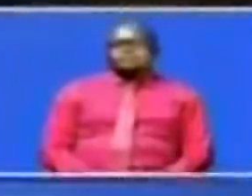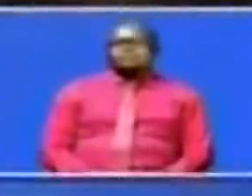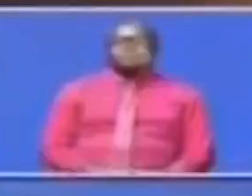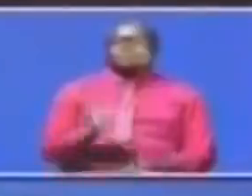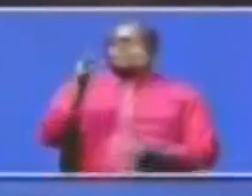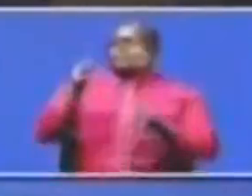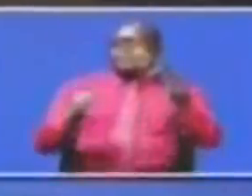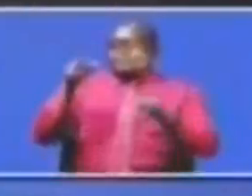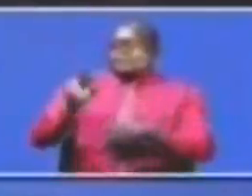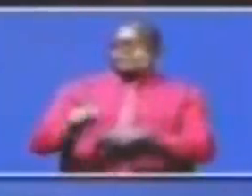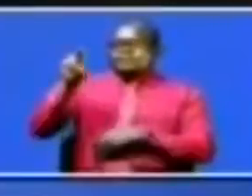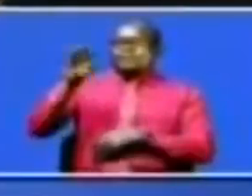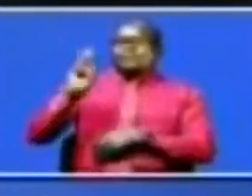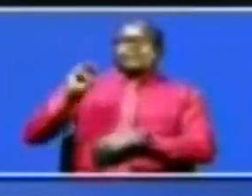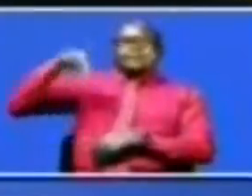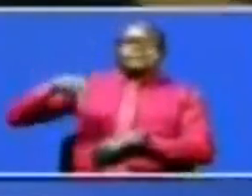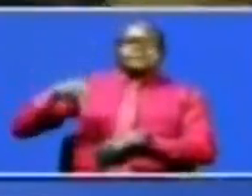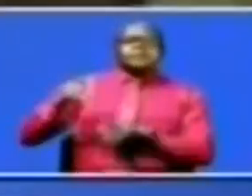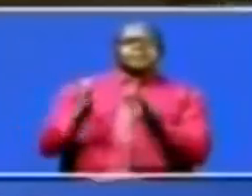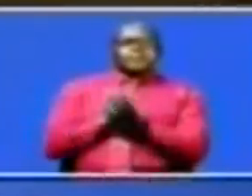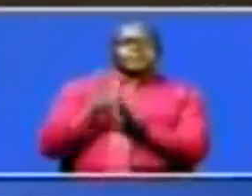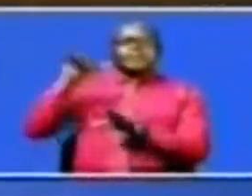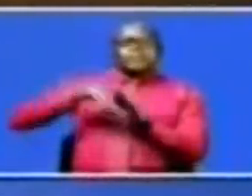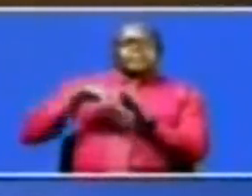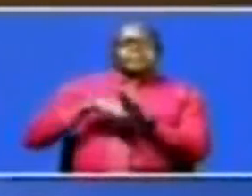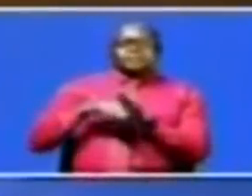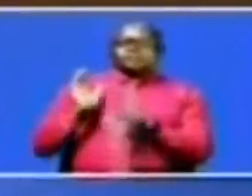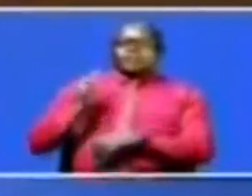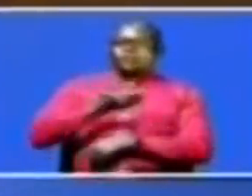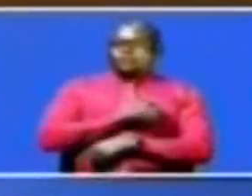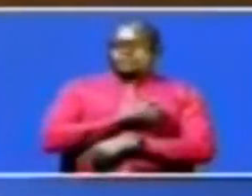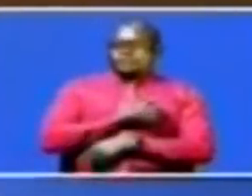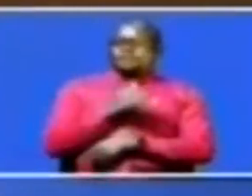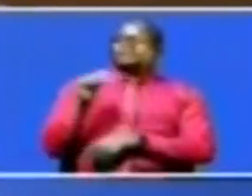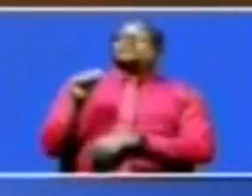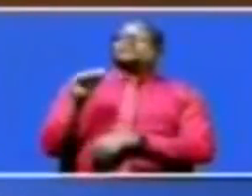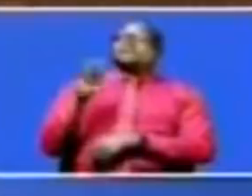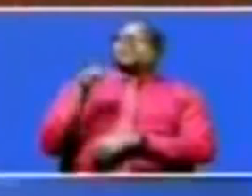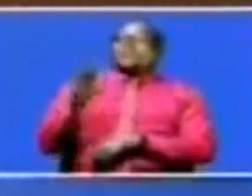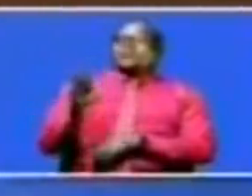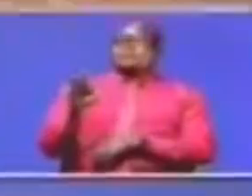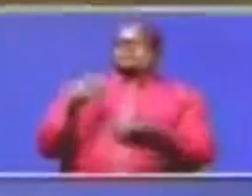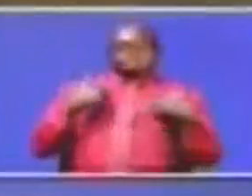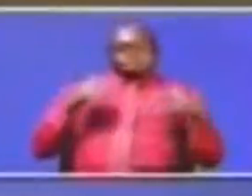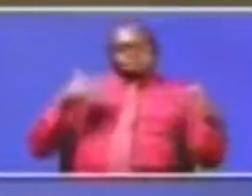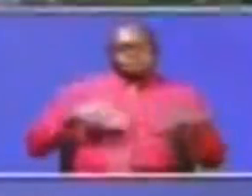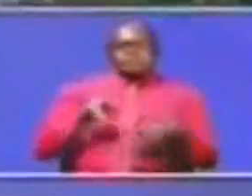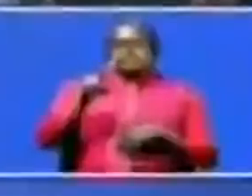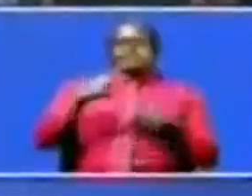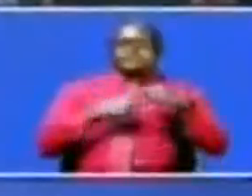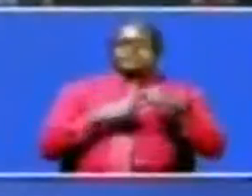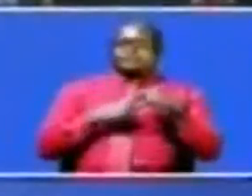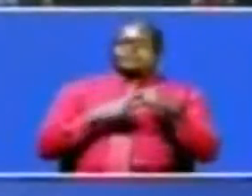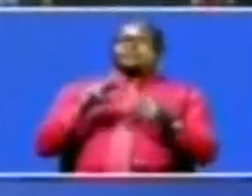Embakasi North Member of Parliament James Gakuya, together with members of the tender committee for the Embakasi North CDF, denied a total of 27